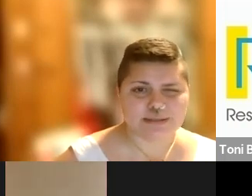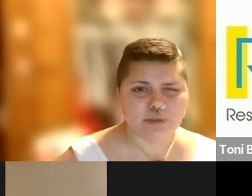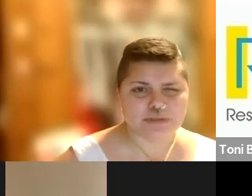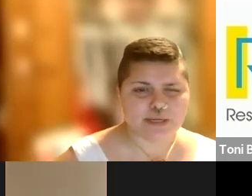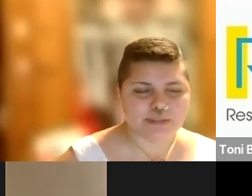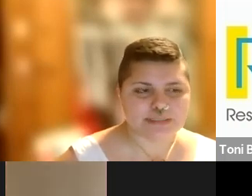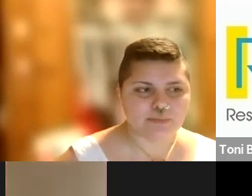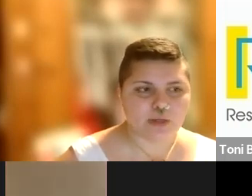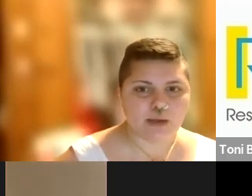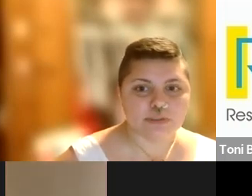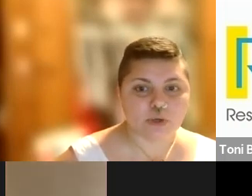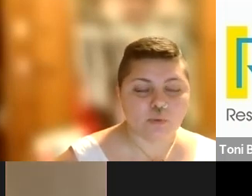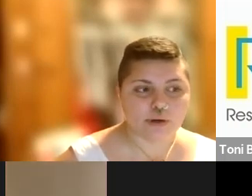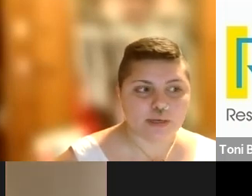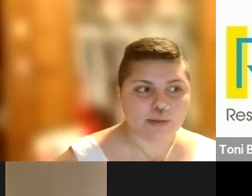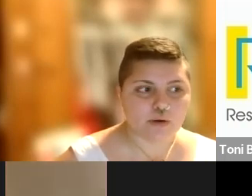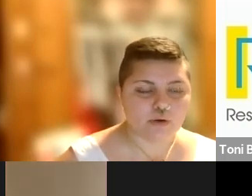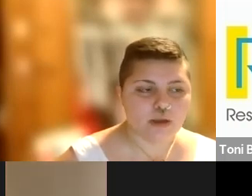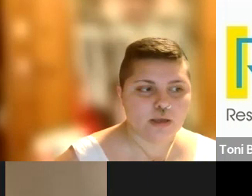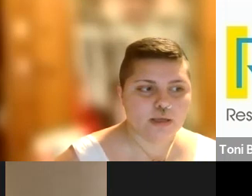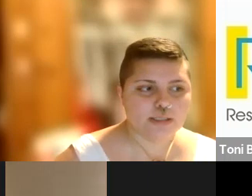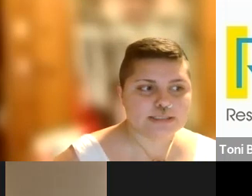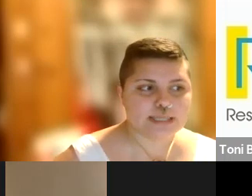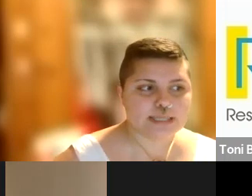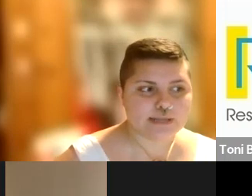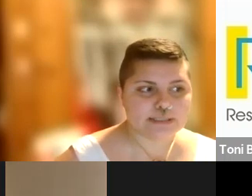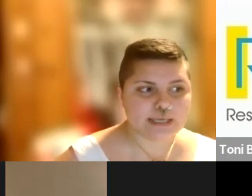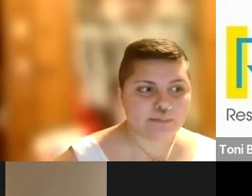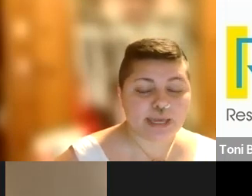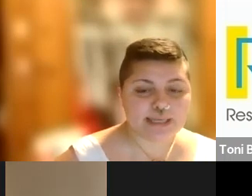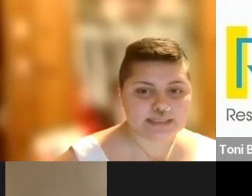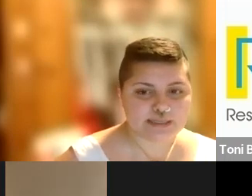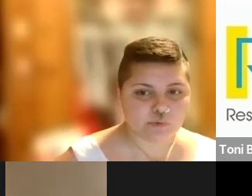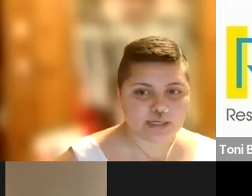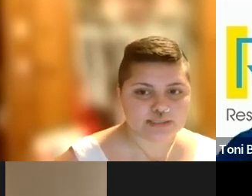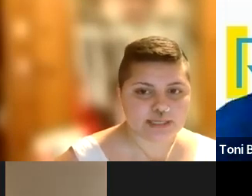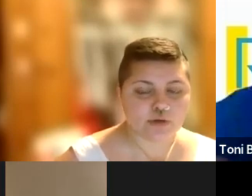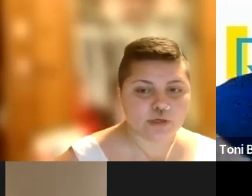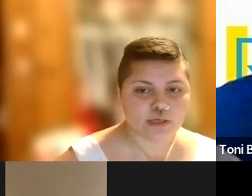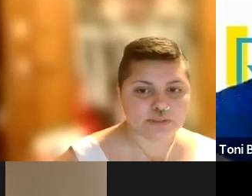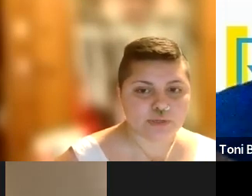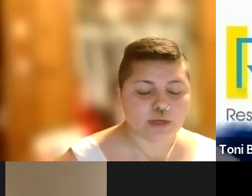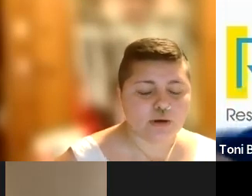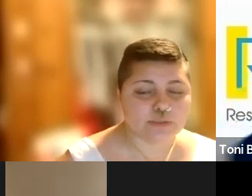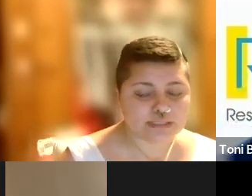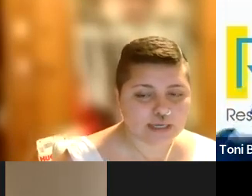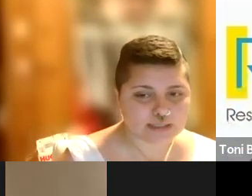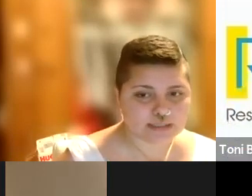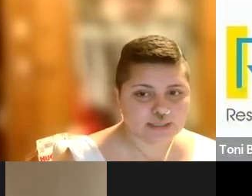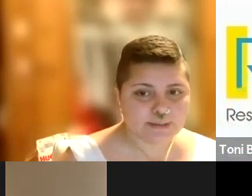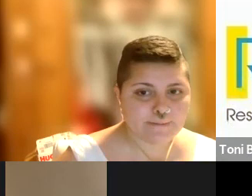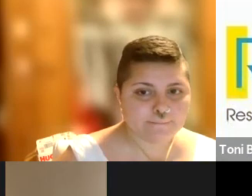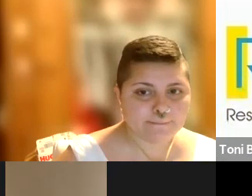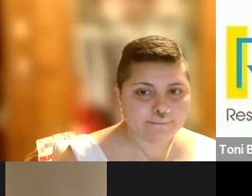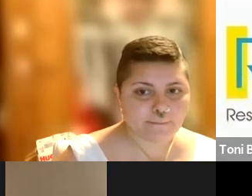this is like the most minor example, I was so worried about taking it at the same pace as everyone else that I couldn't concentrate on the